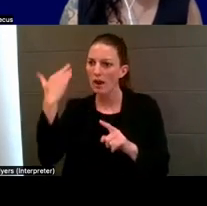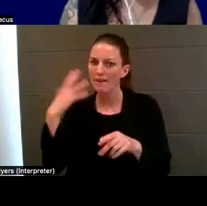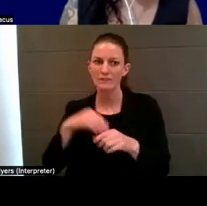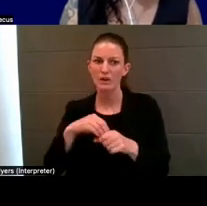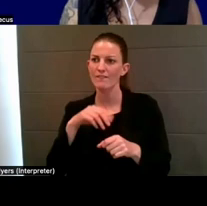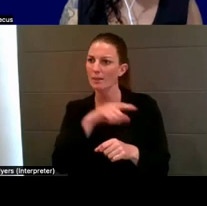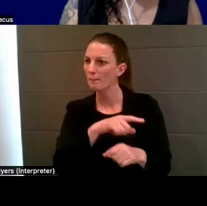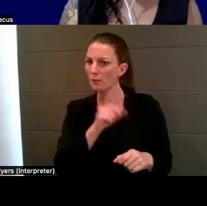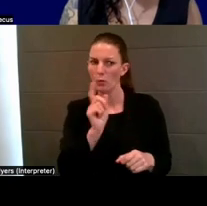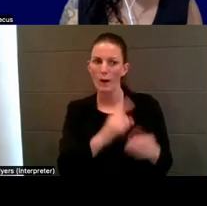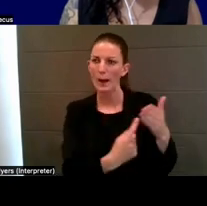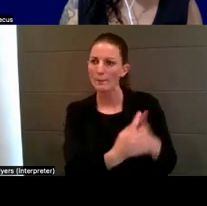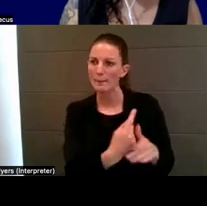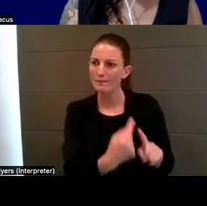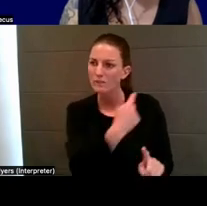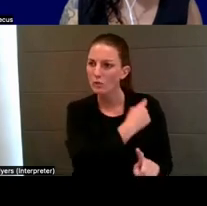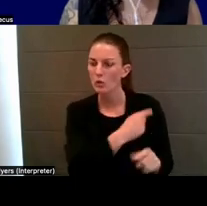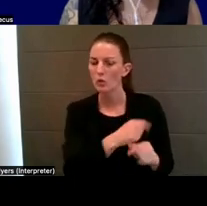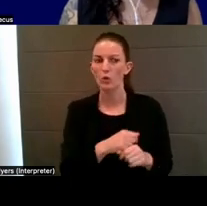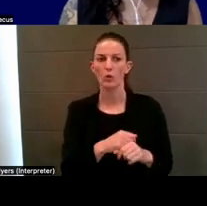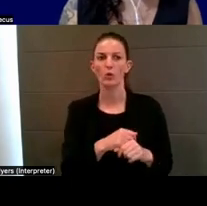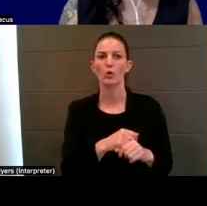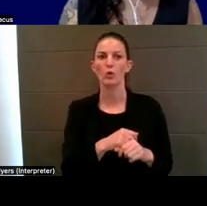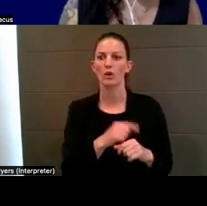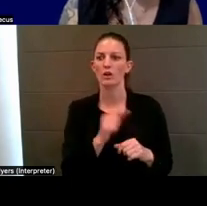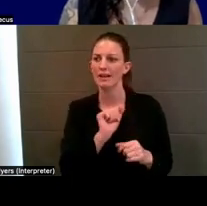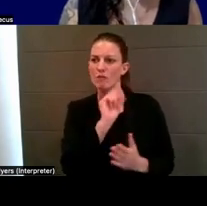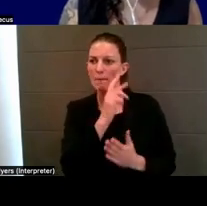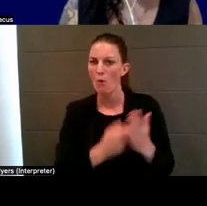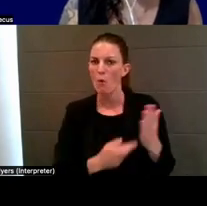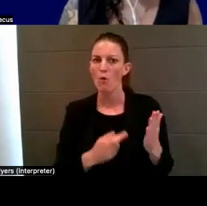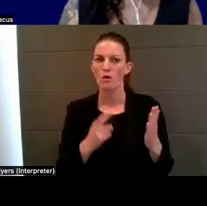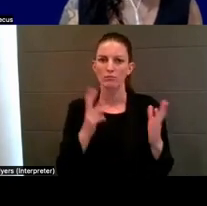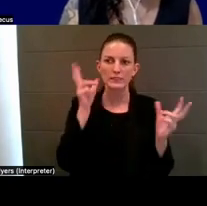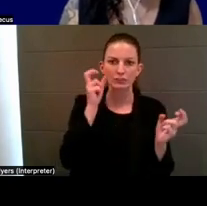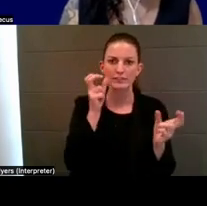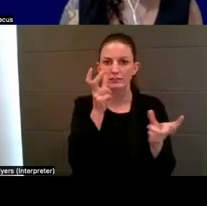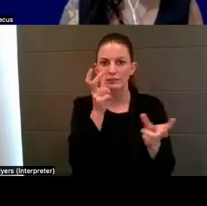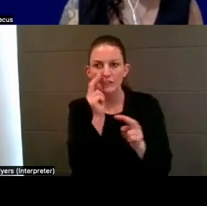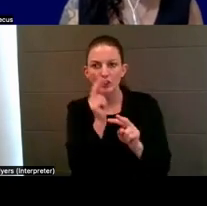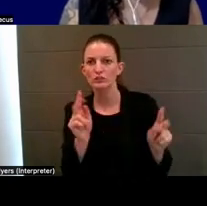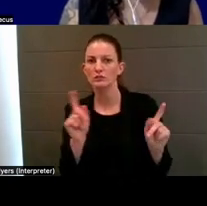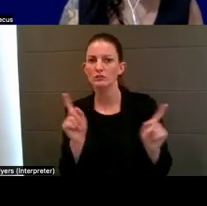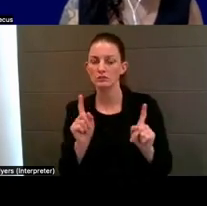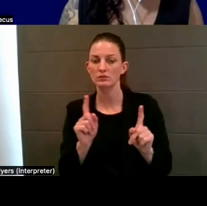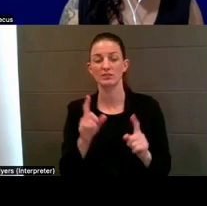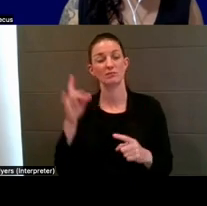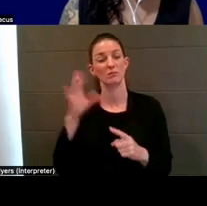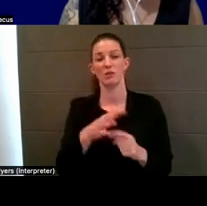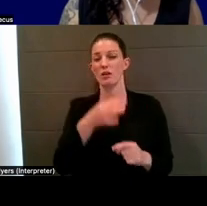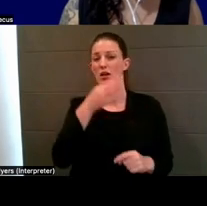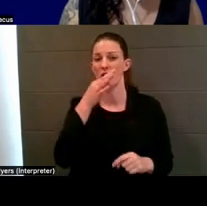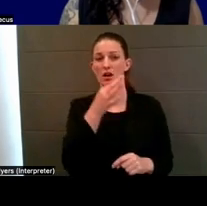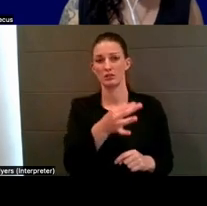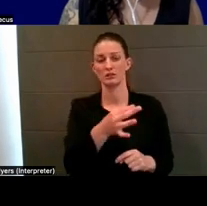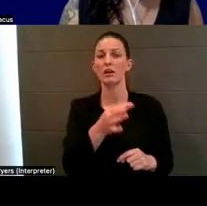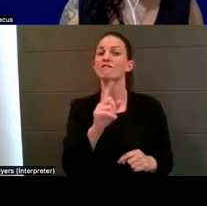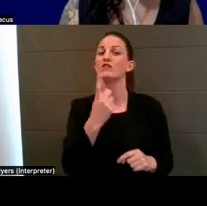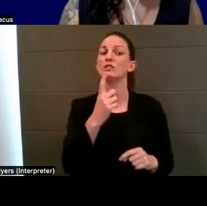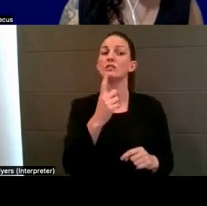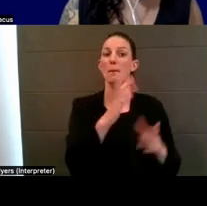child, and previous reports about hearing and vision. And the key message here is to ask. Firstly, ask the parents.